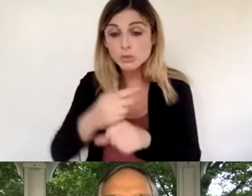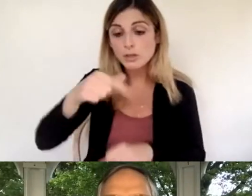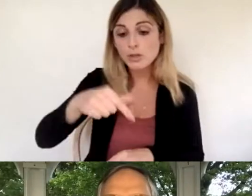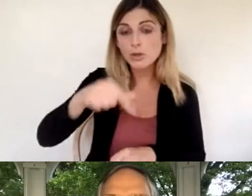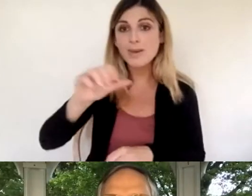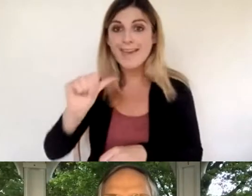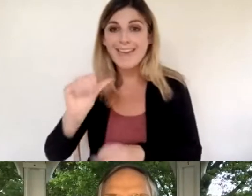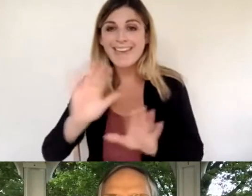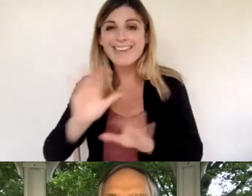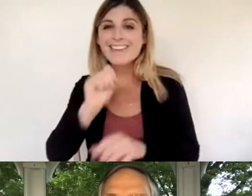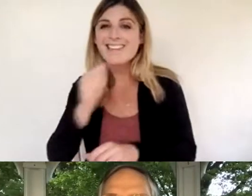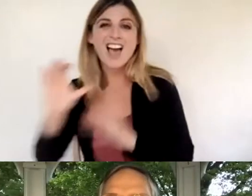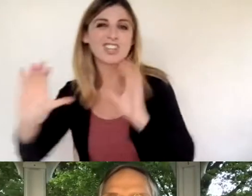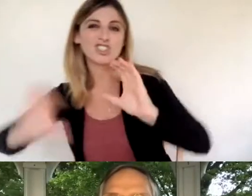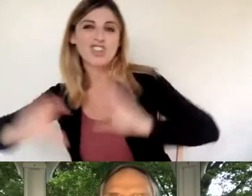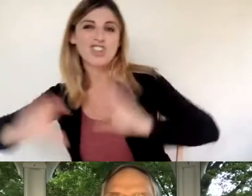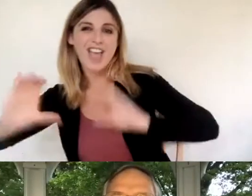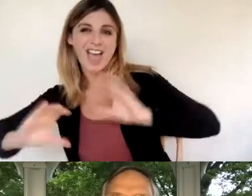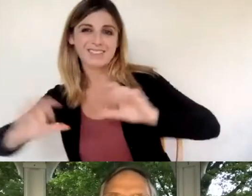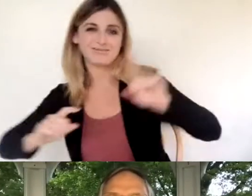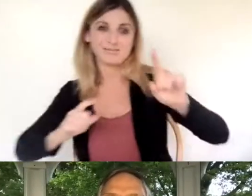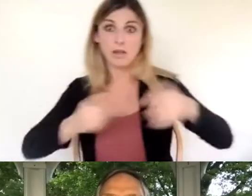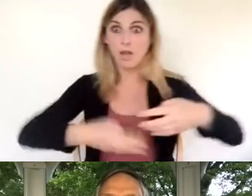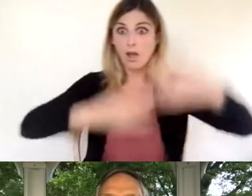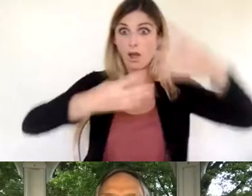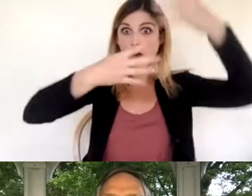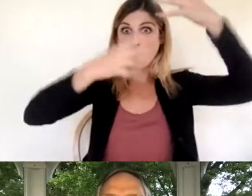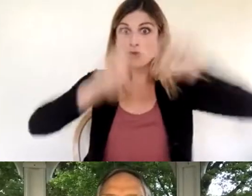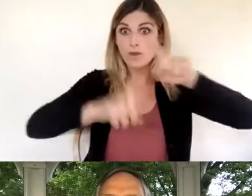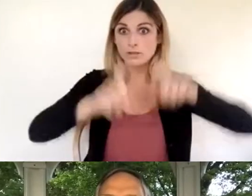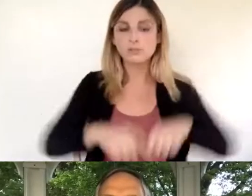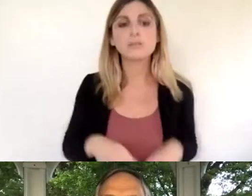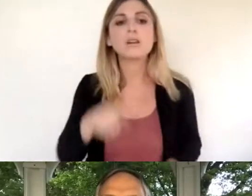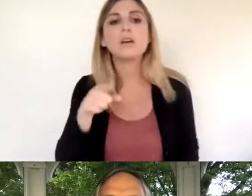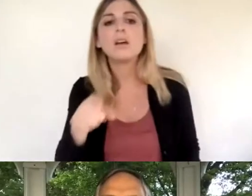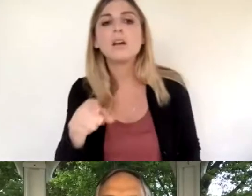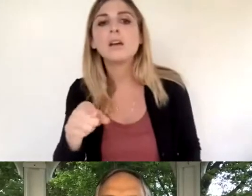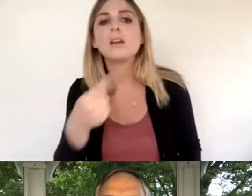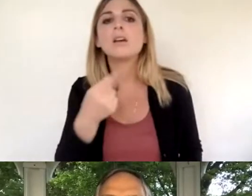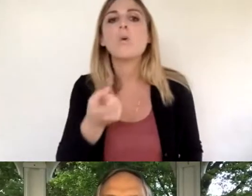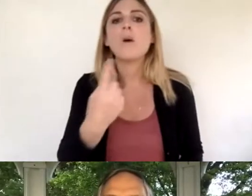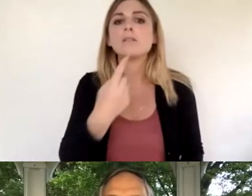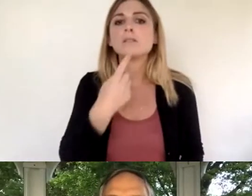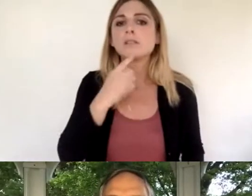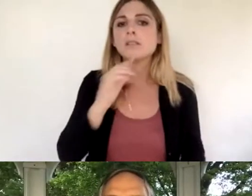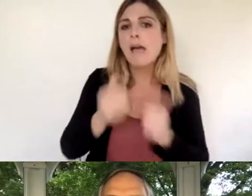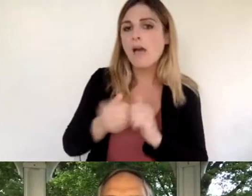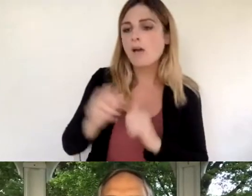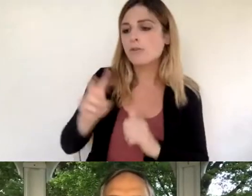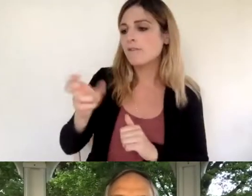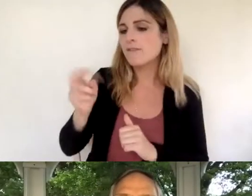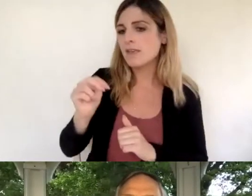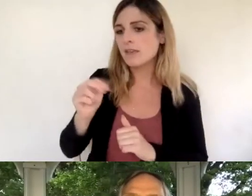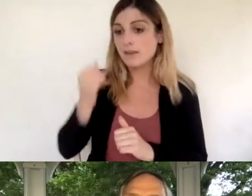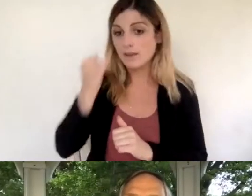here. And the questions are just pouring in. Here's one. How does a vegan following an ultra low fat diet such as Ornish obtain enough fat soluble